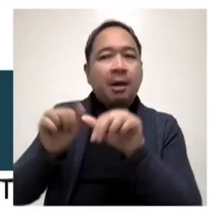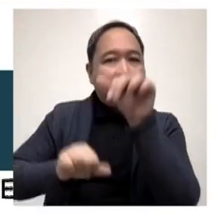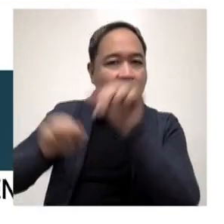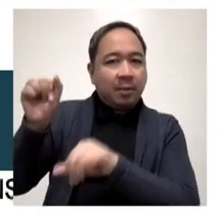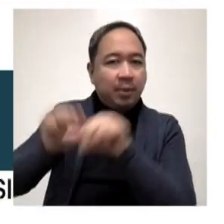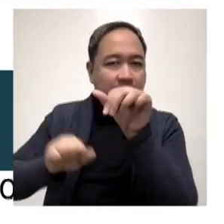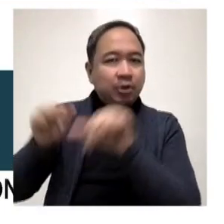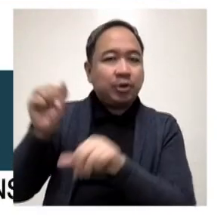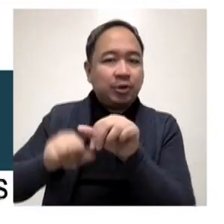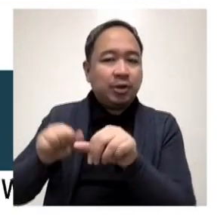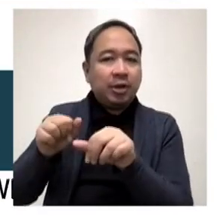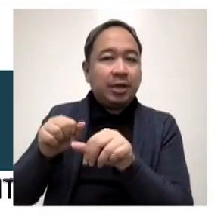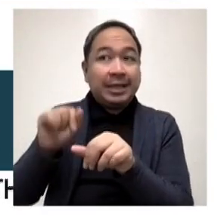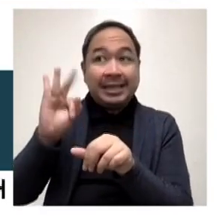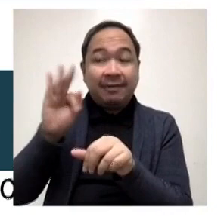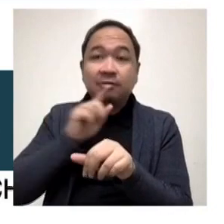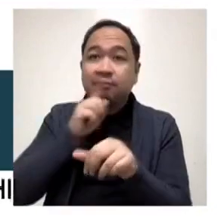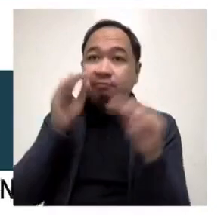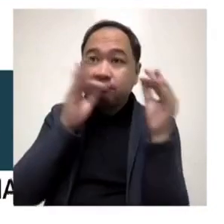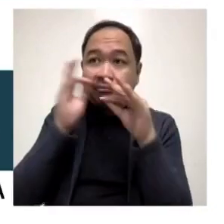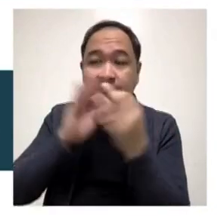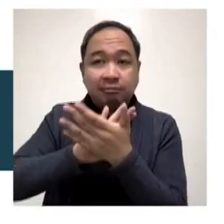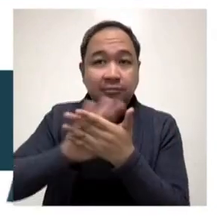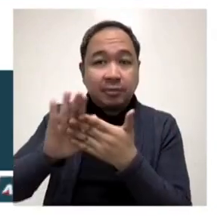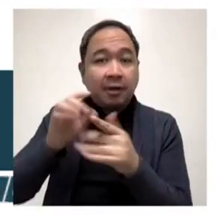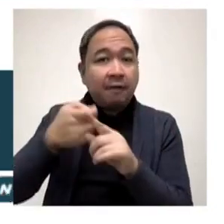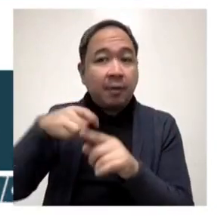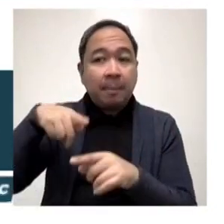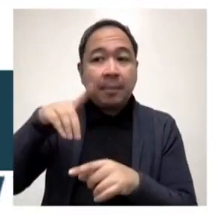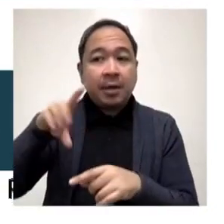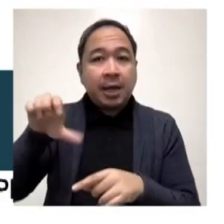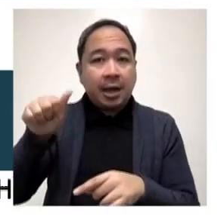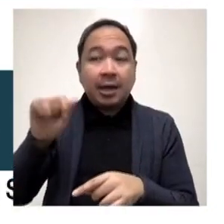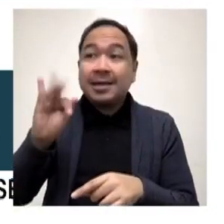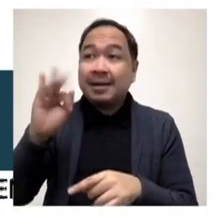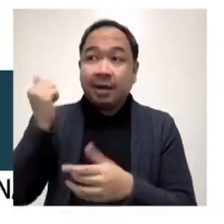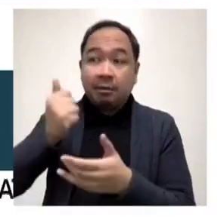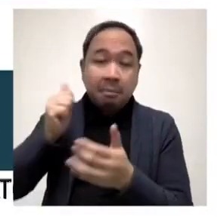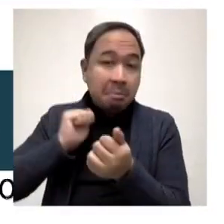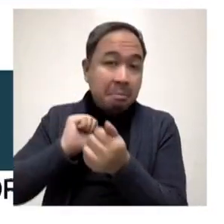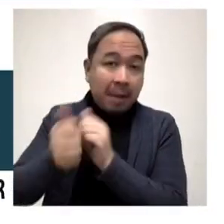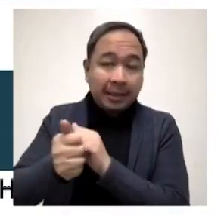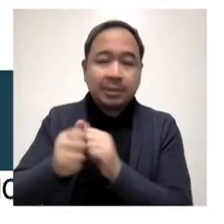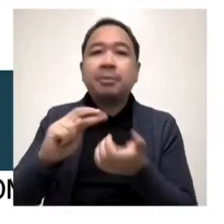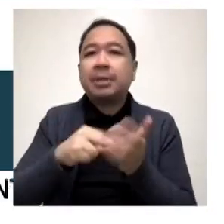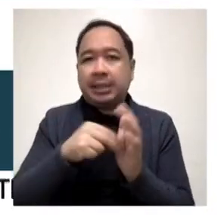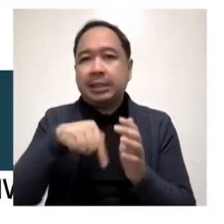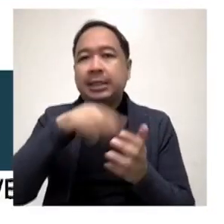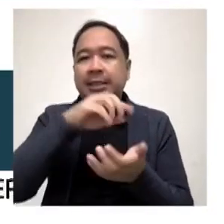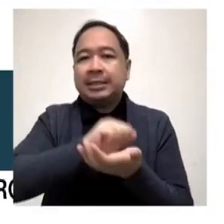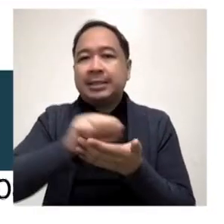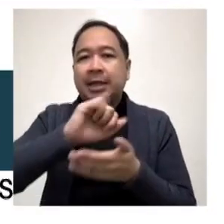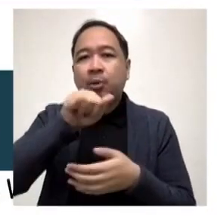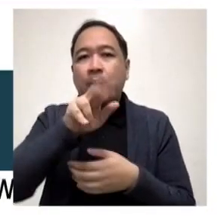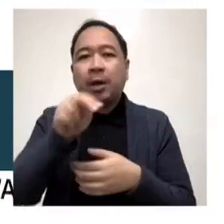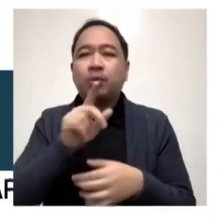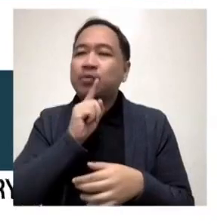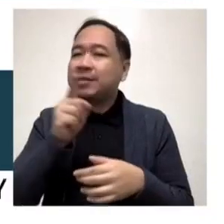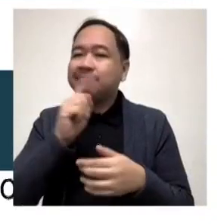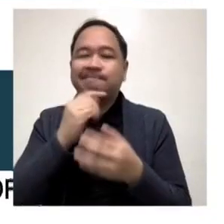indeed pass the validation, we will be drug cleared already as a city. So that is something that we are pushing for. I